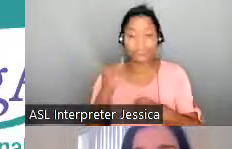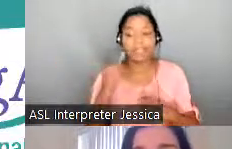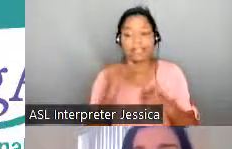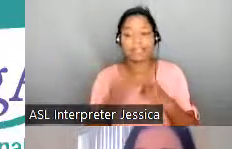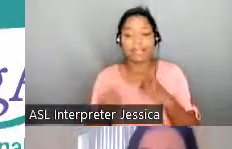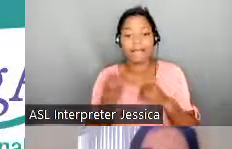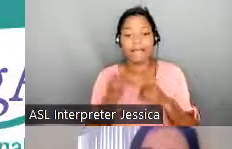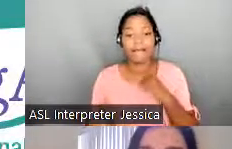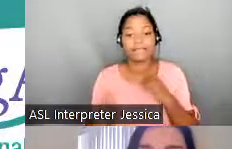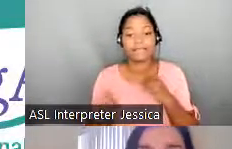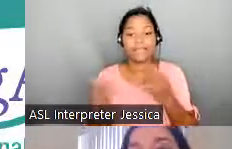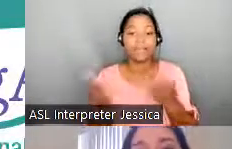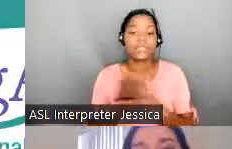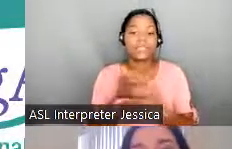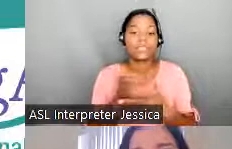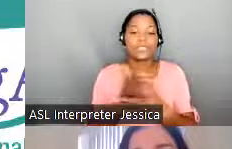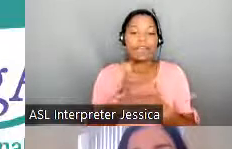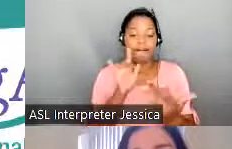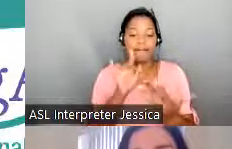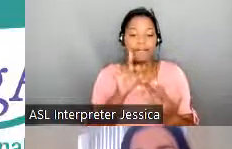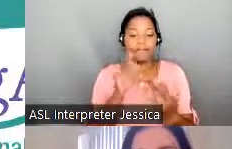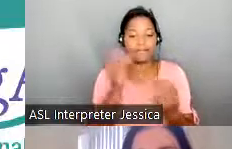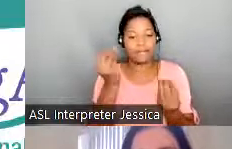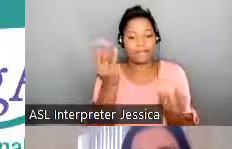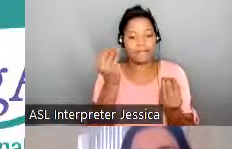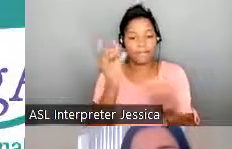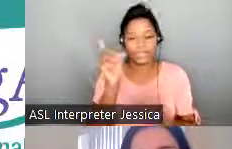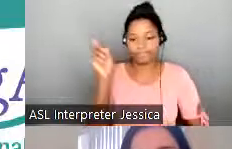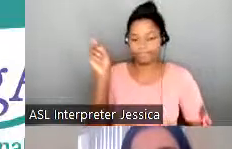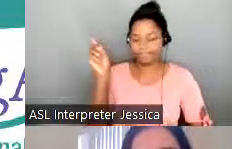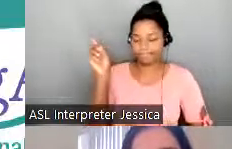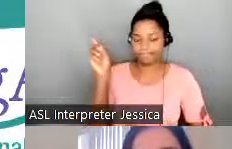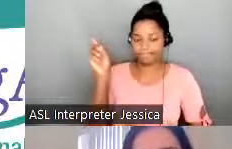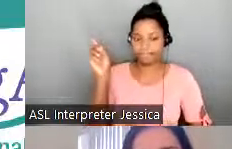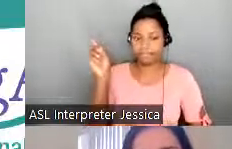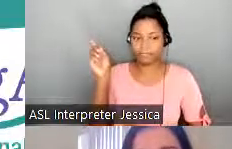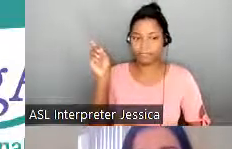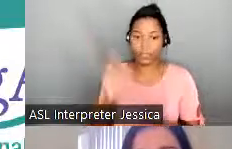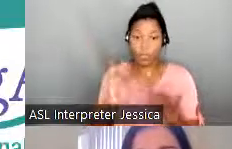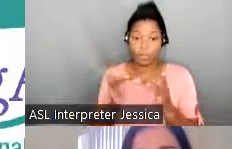I just want to share our contact information. Please visit our website,